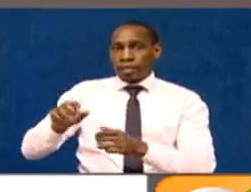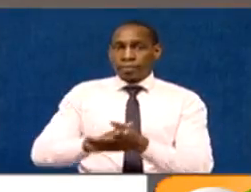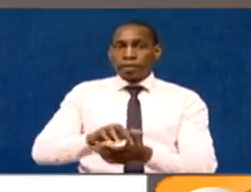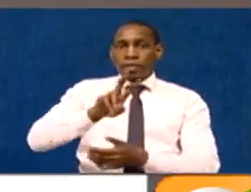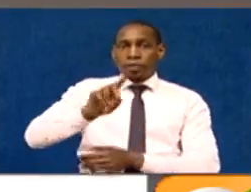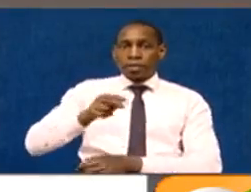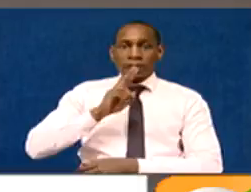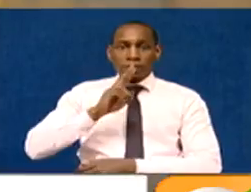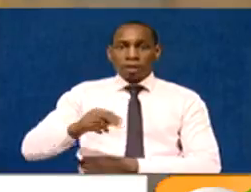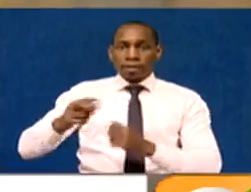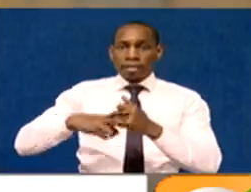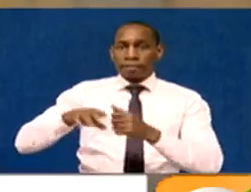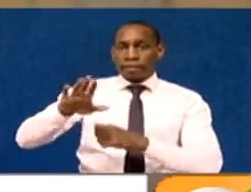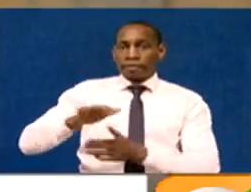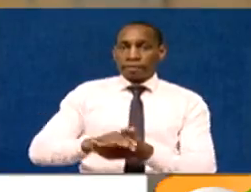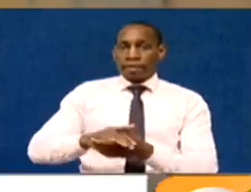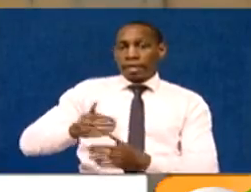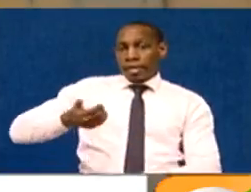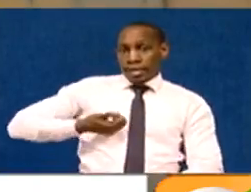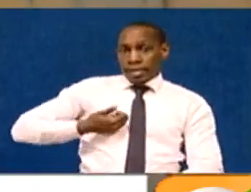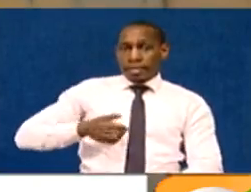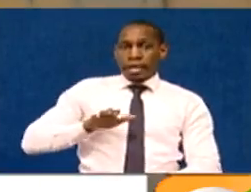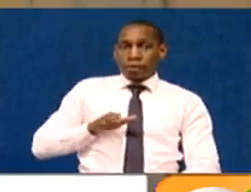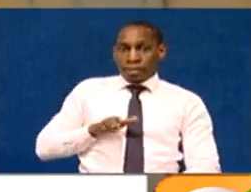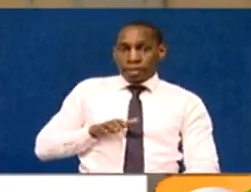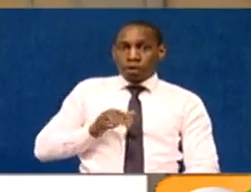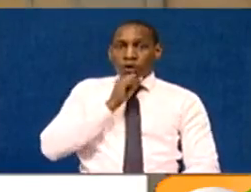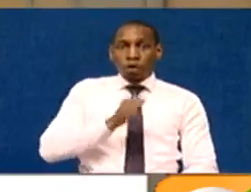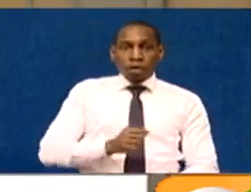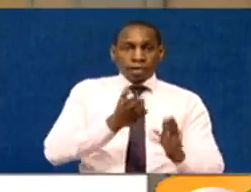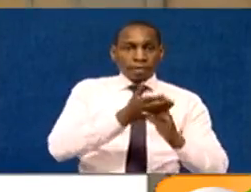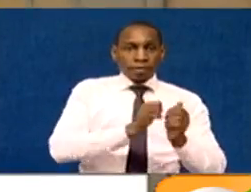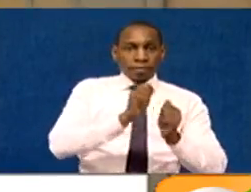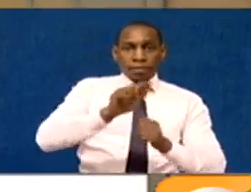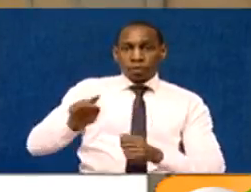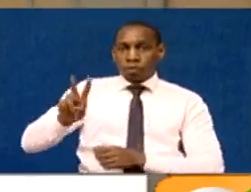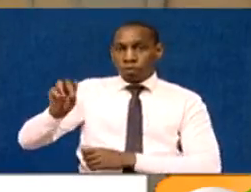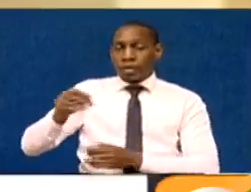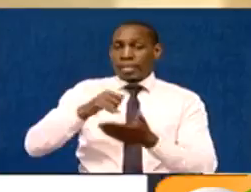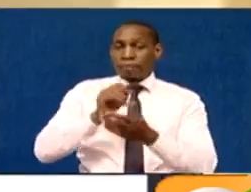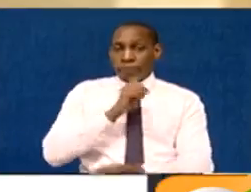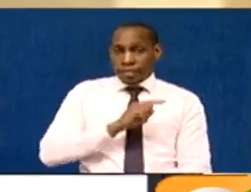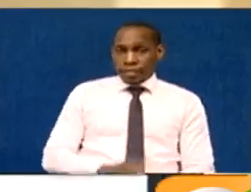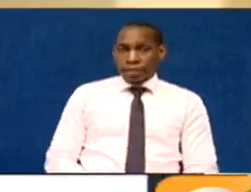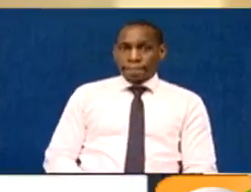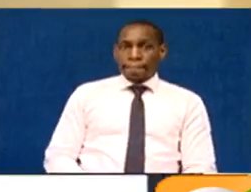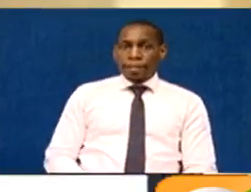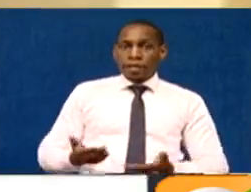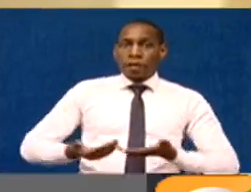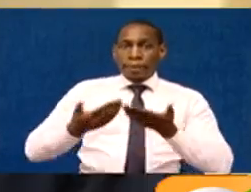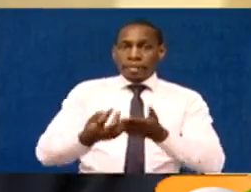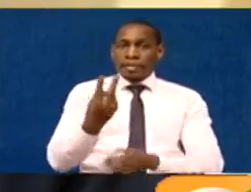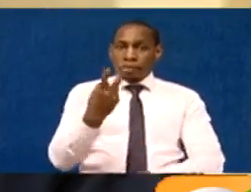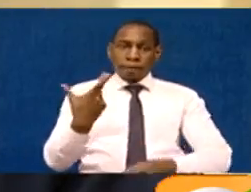saw 2,275 adolescent girls and young women aged 15 to 20 years old involved. We were given two types